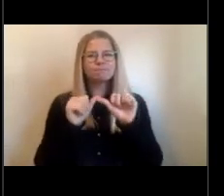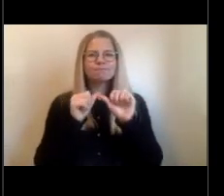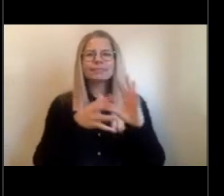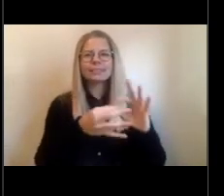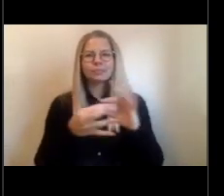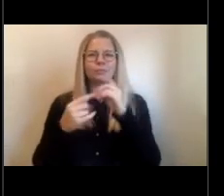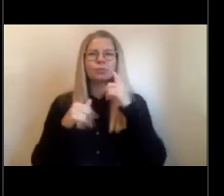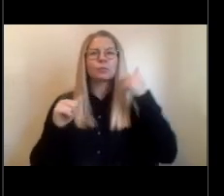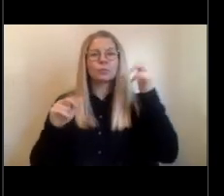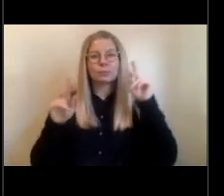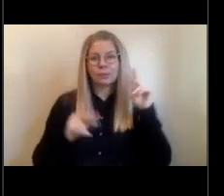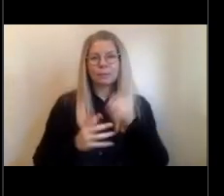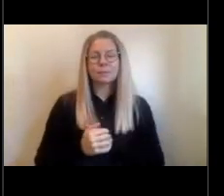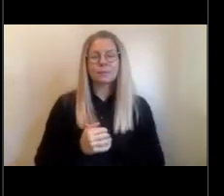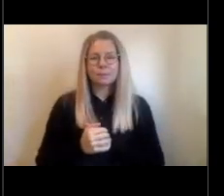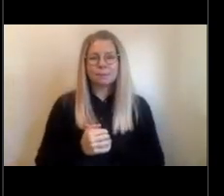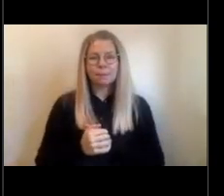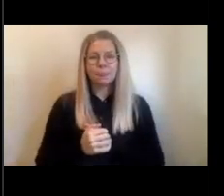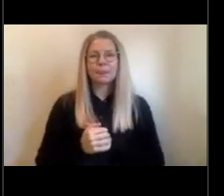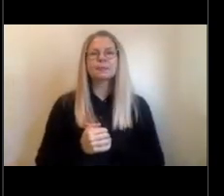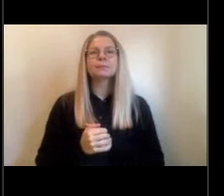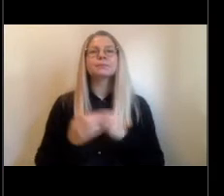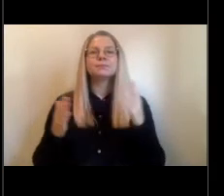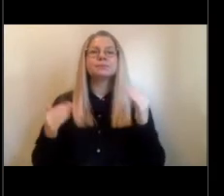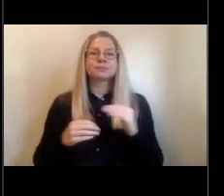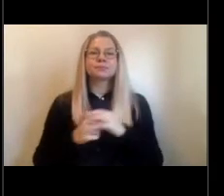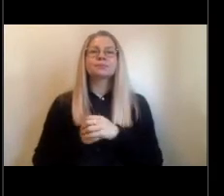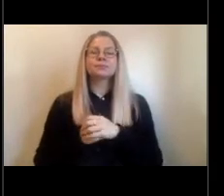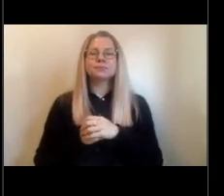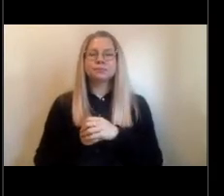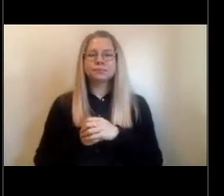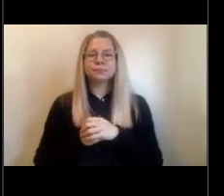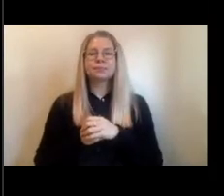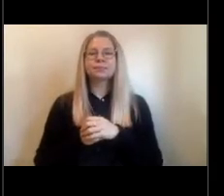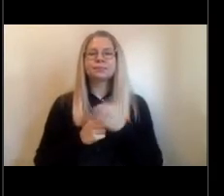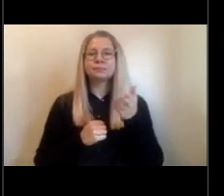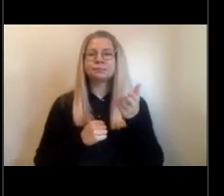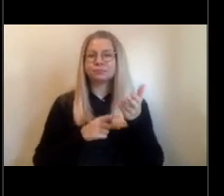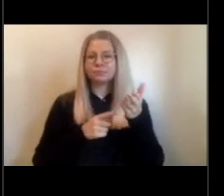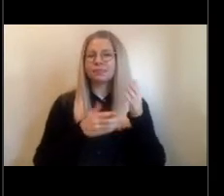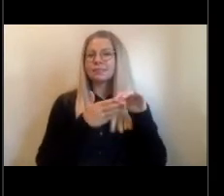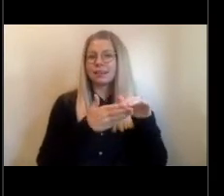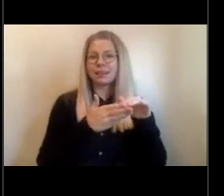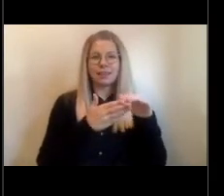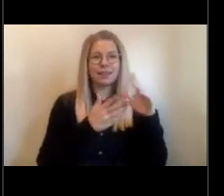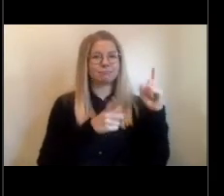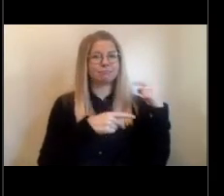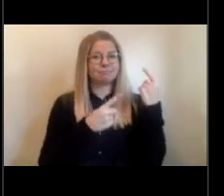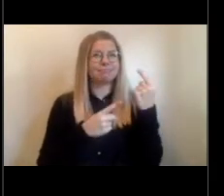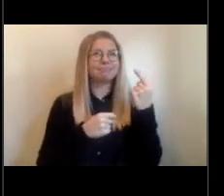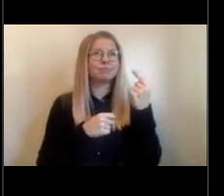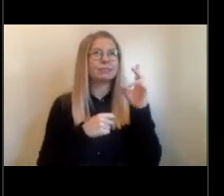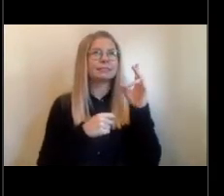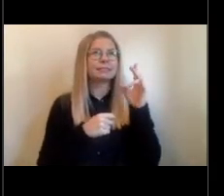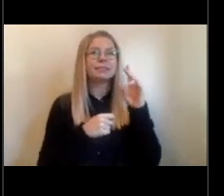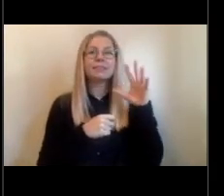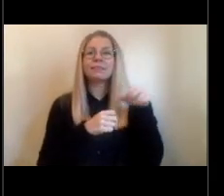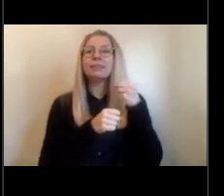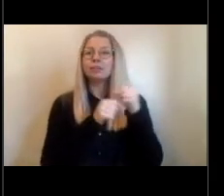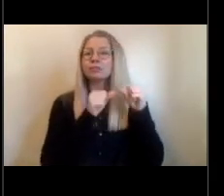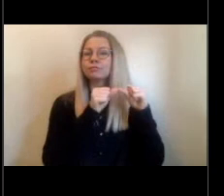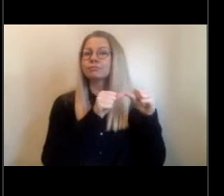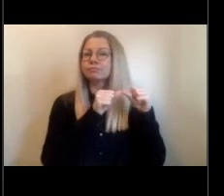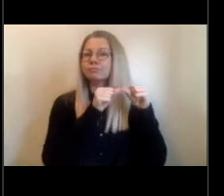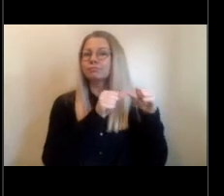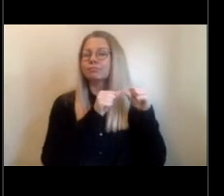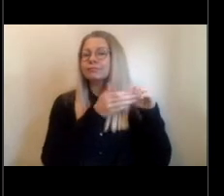longest running research project on healthy aging and resilience. So now in its 75th year of follow-up, the Harvard study